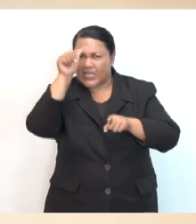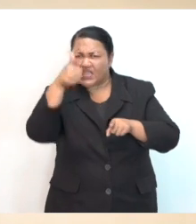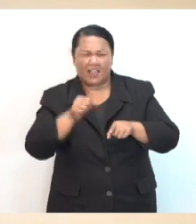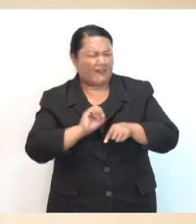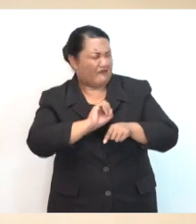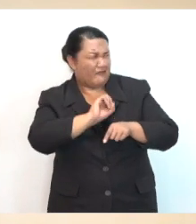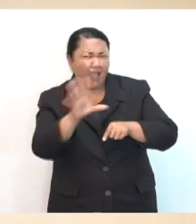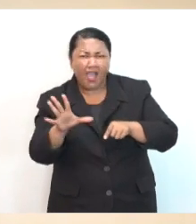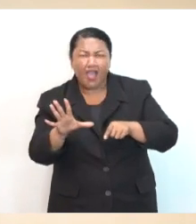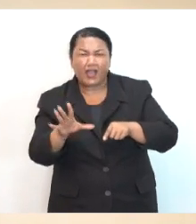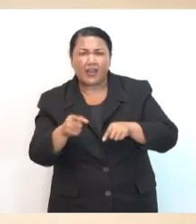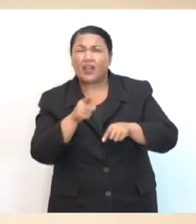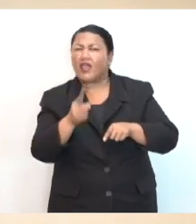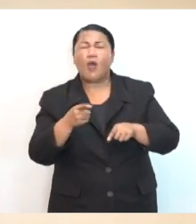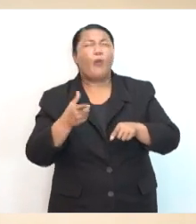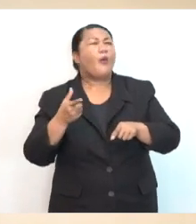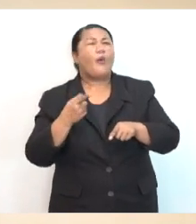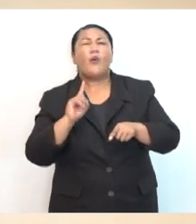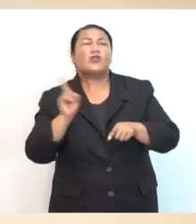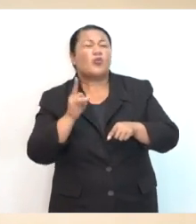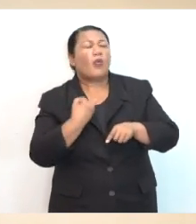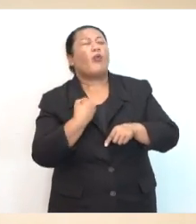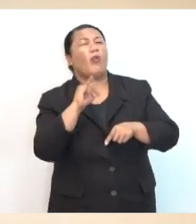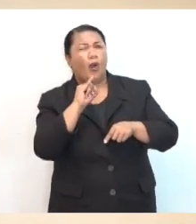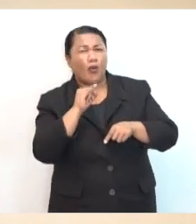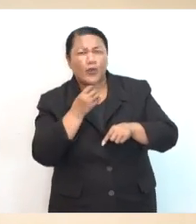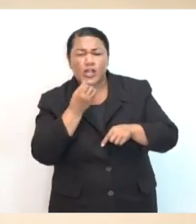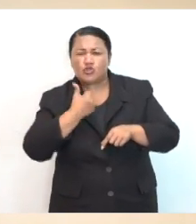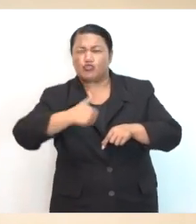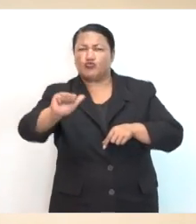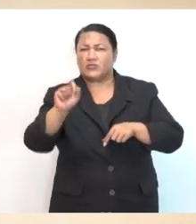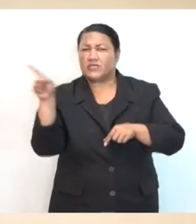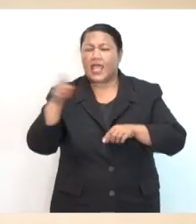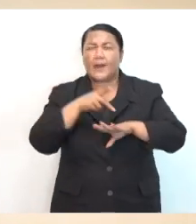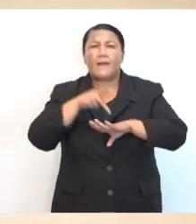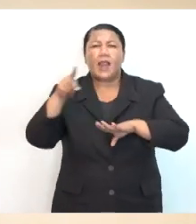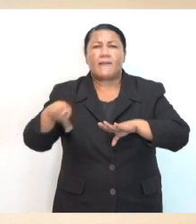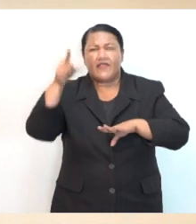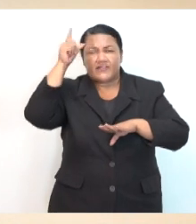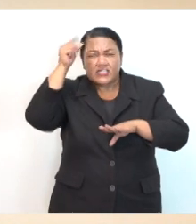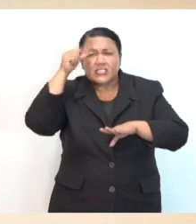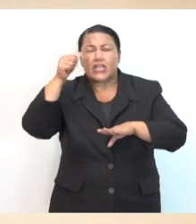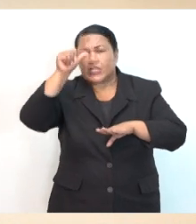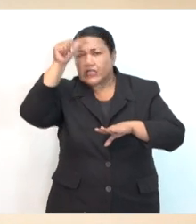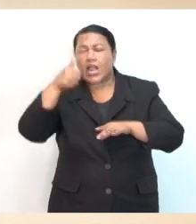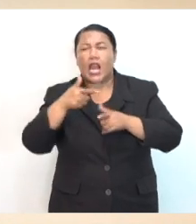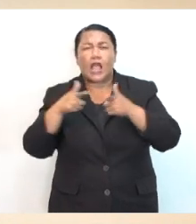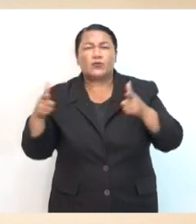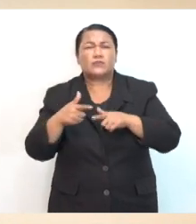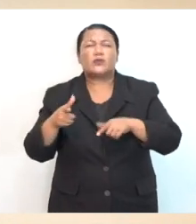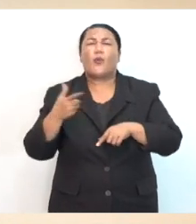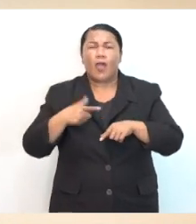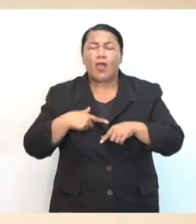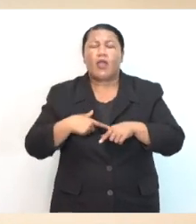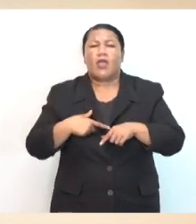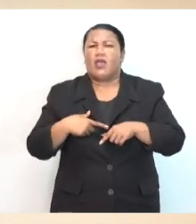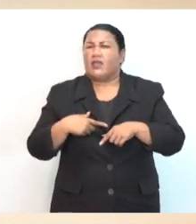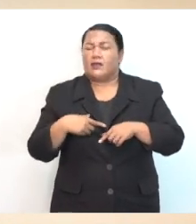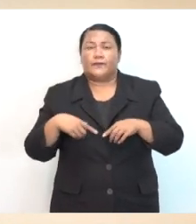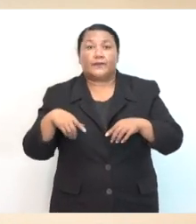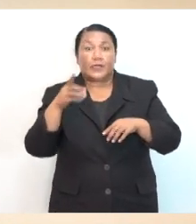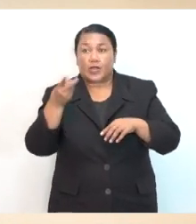The fact is, the ruling party has the majority of votes in Parliament. As for FijiFirst, did from 2014 to 2018,